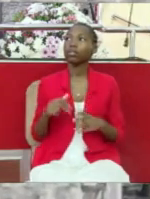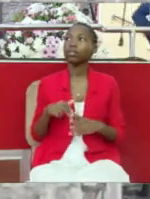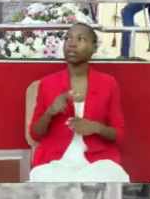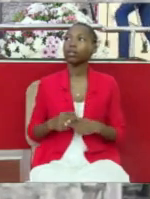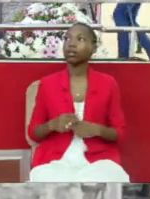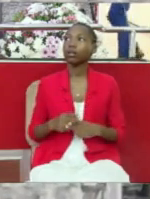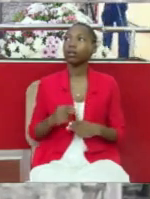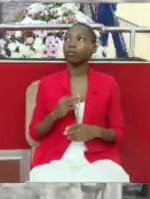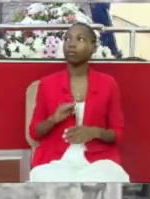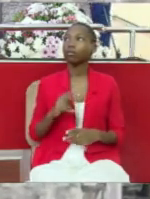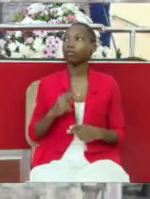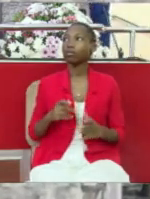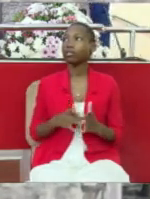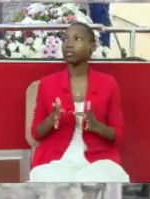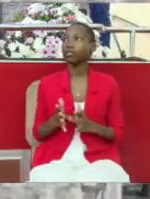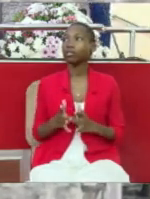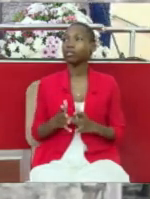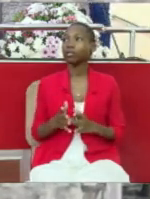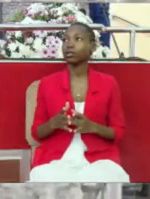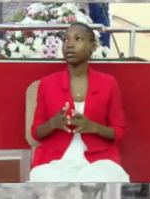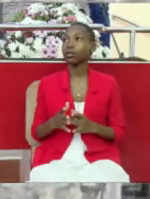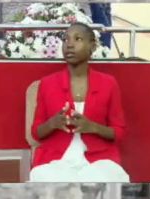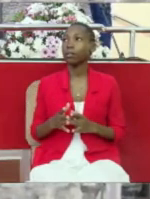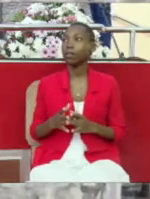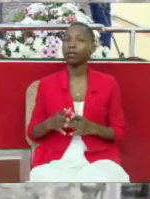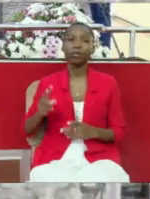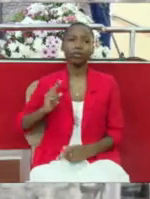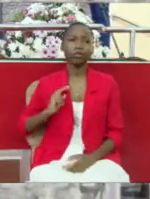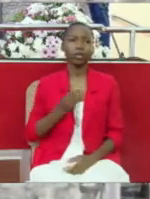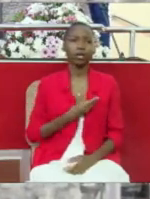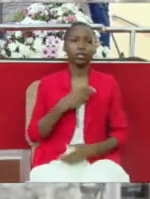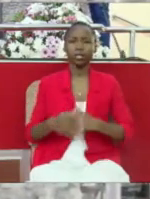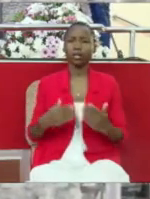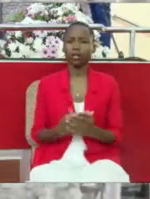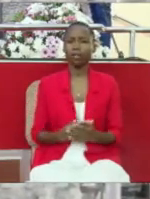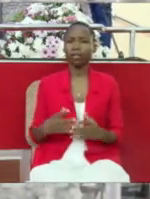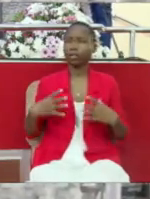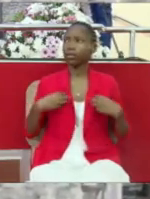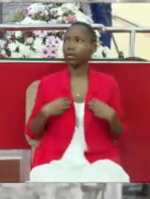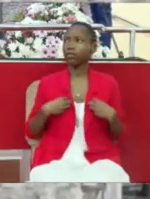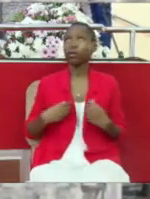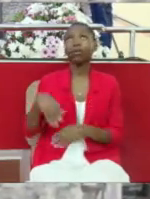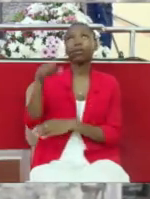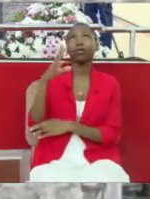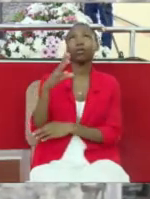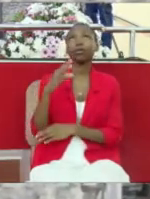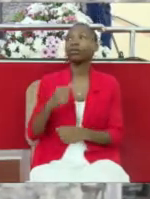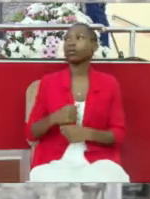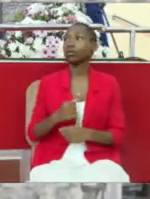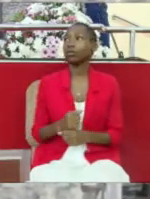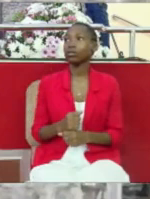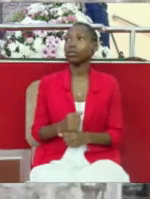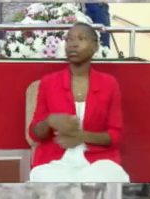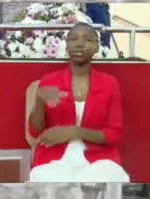to use us. Tunataka ututumie. That we have kila kitu ambacho tuko nacho, God you can use it ambacho wewe ukatumia, praise and to the